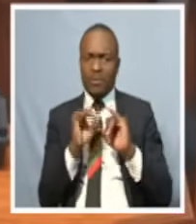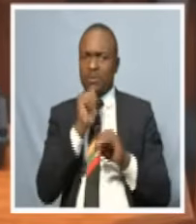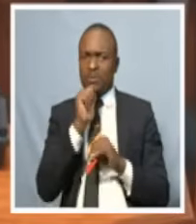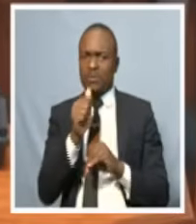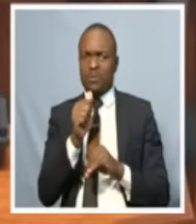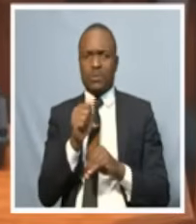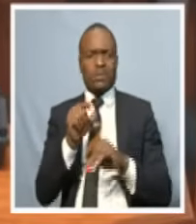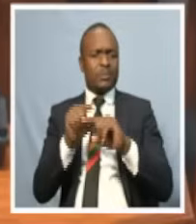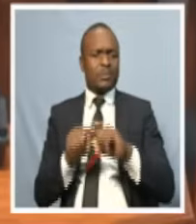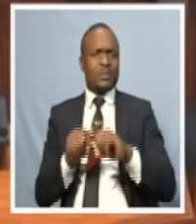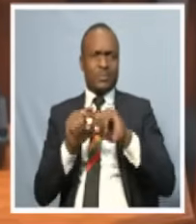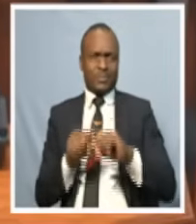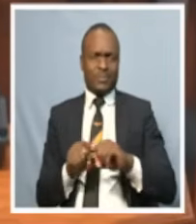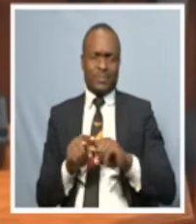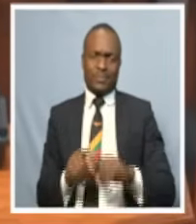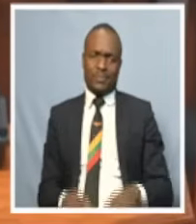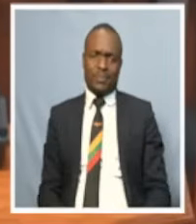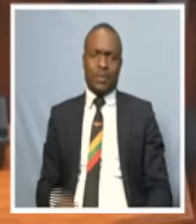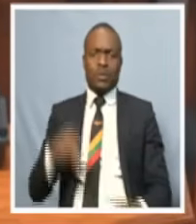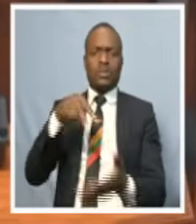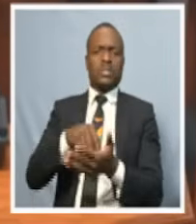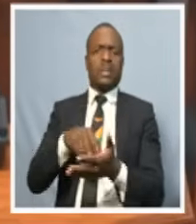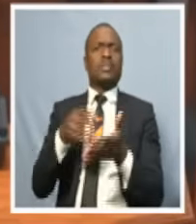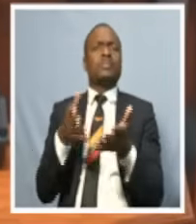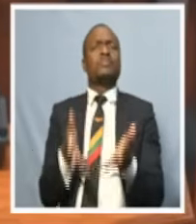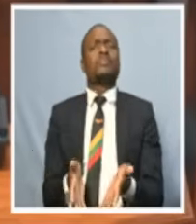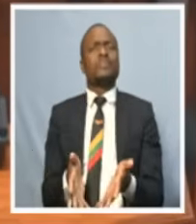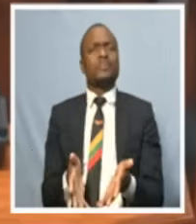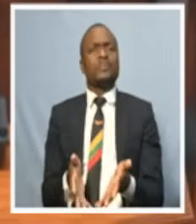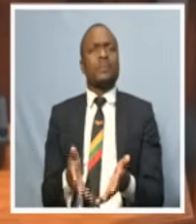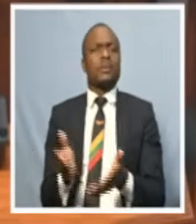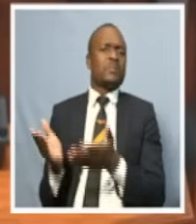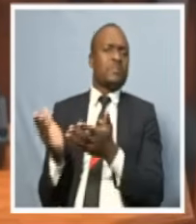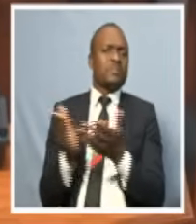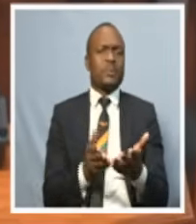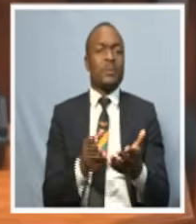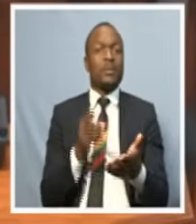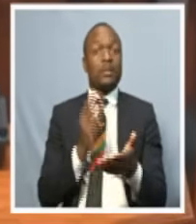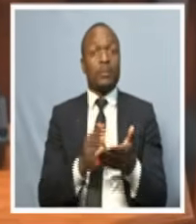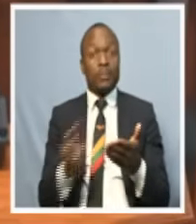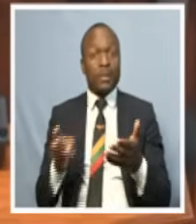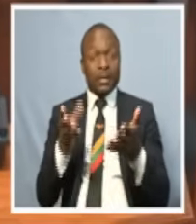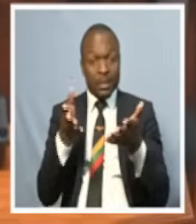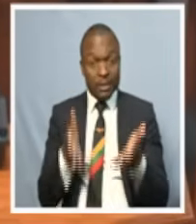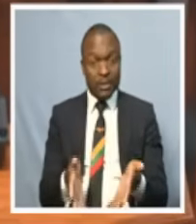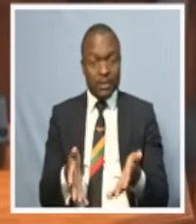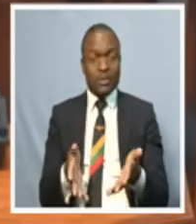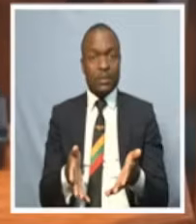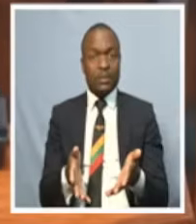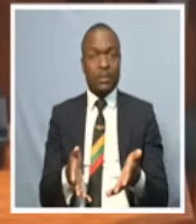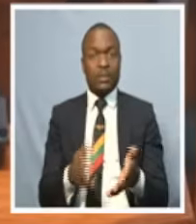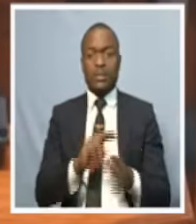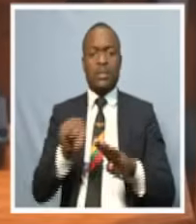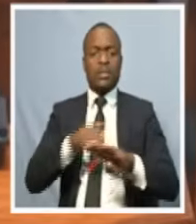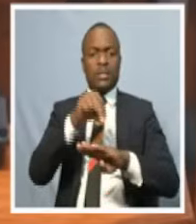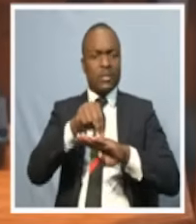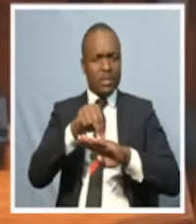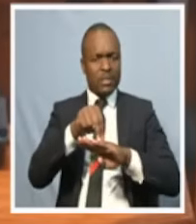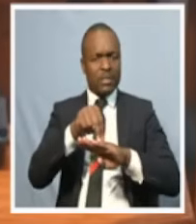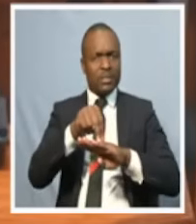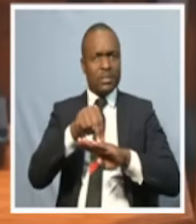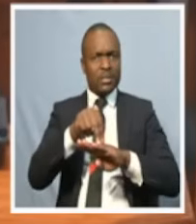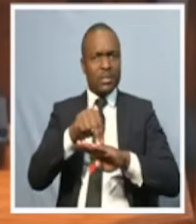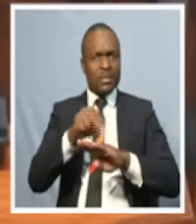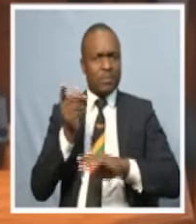not reliable, then we stand here and bring the matter to the floor of the House, where the whole nation